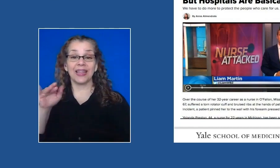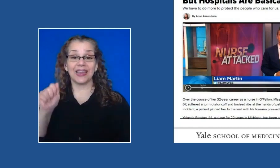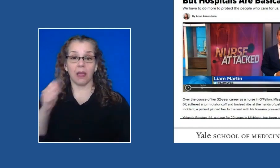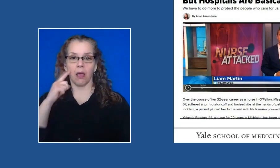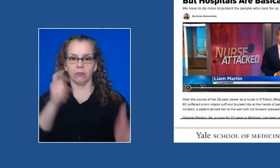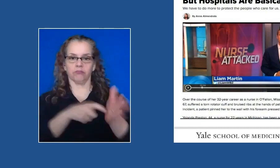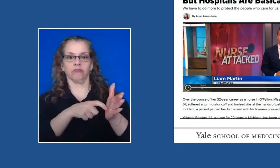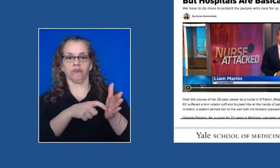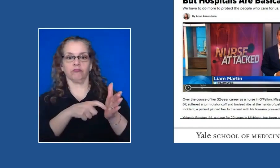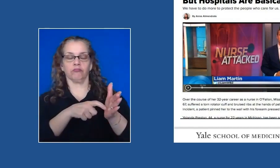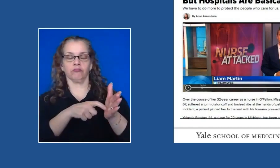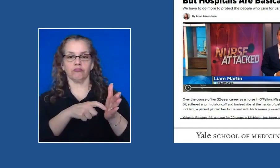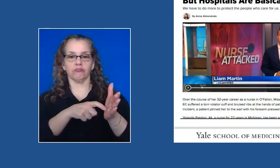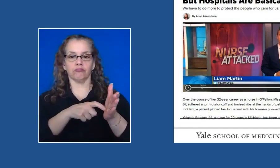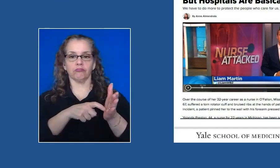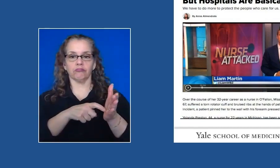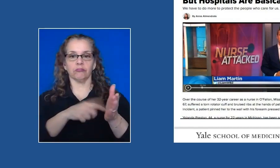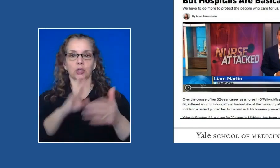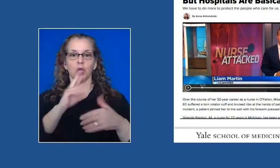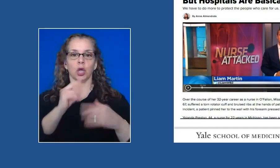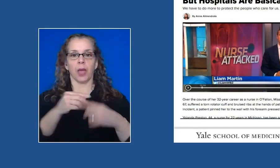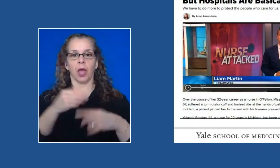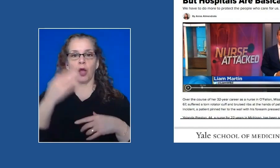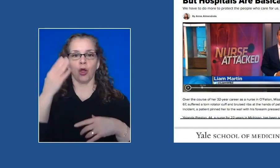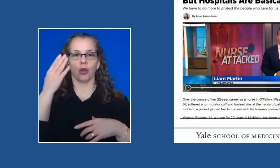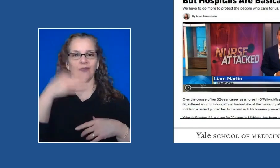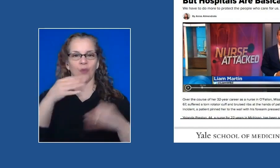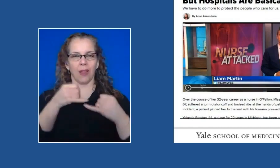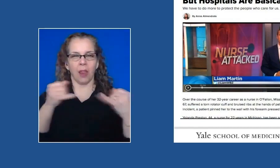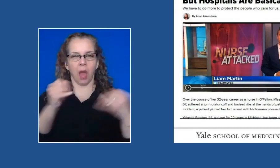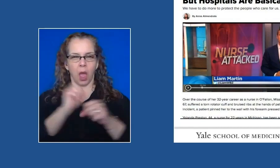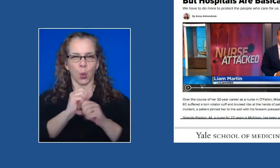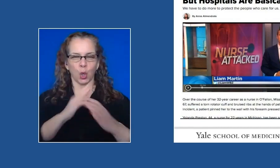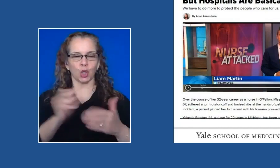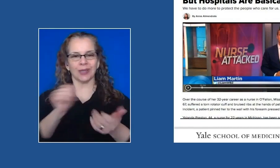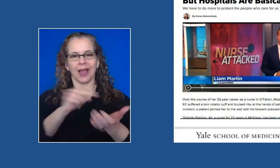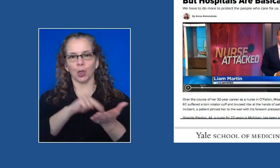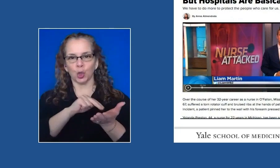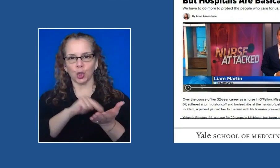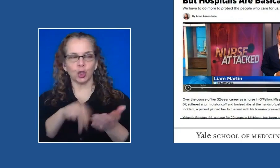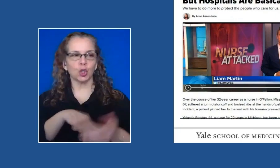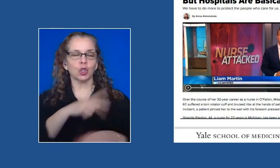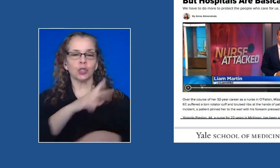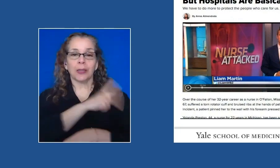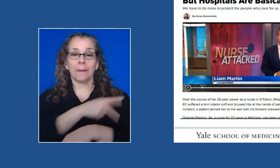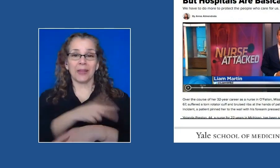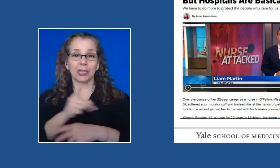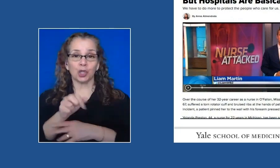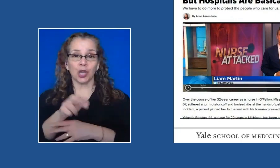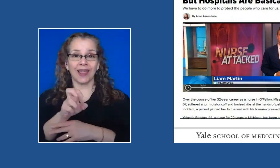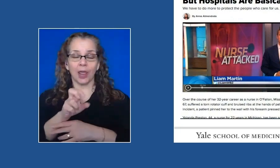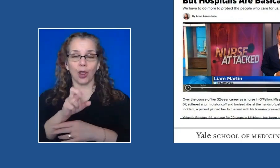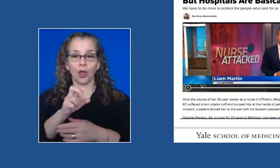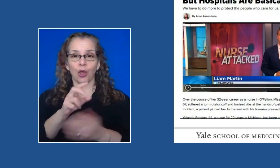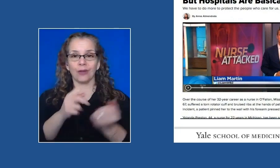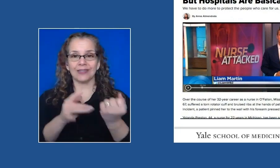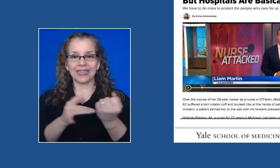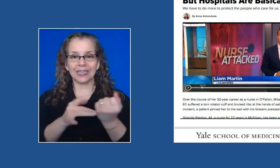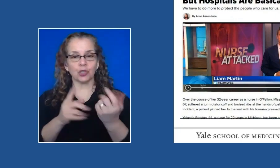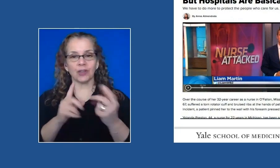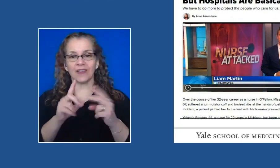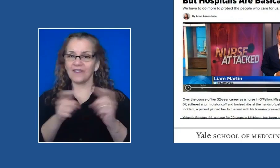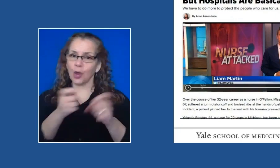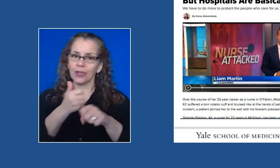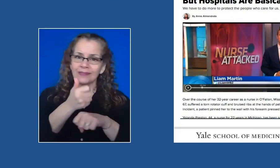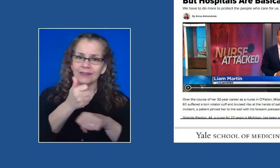frontline healthcare workers, specifically nurses, patient care technicians, are really in a very dangerous job. They are